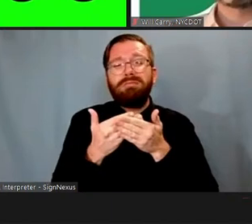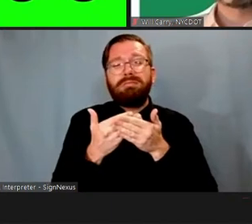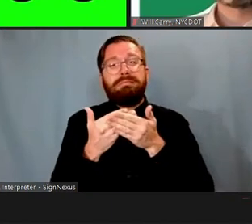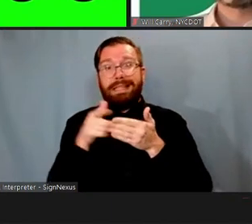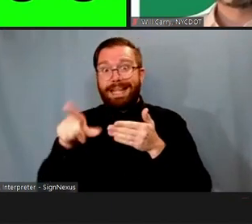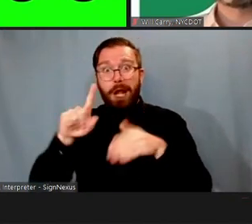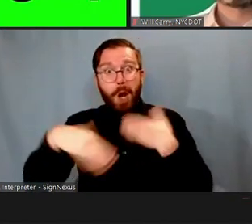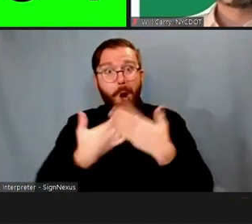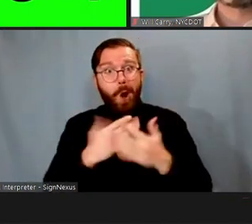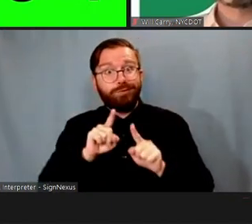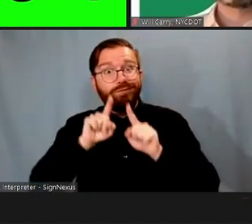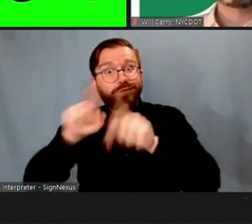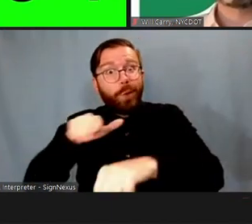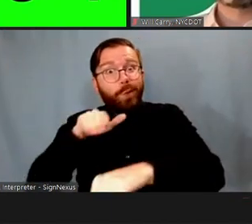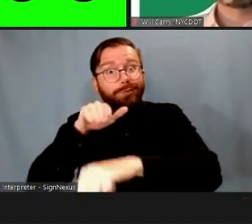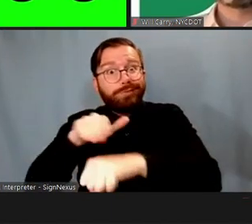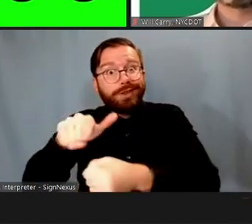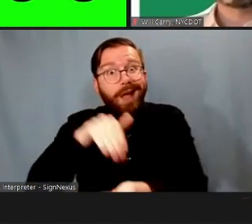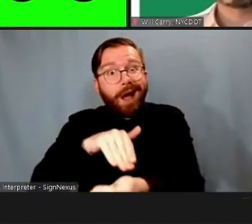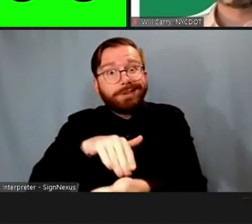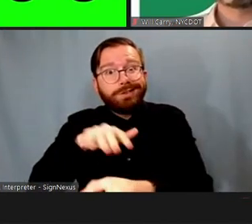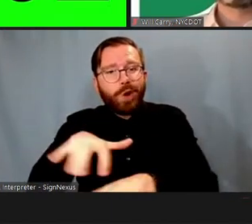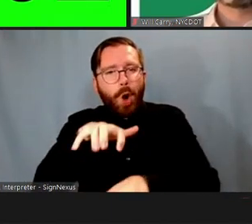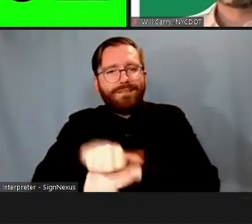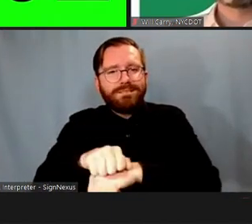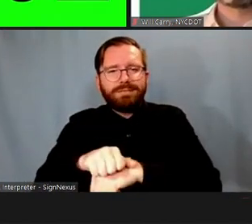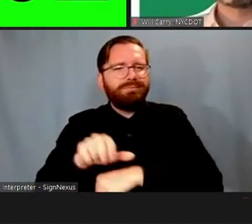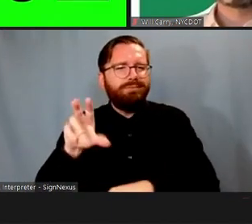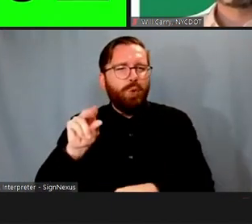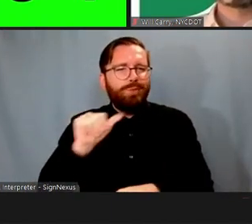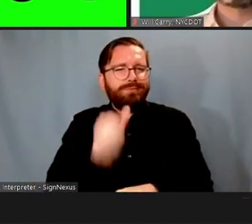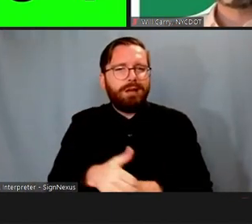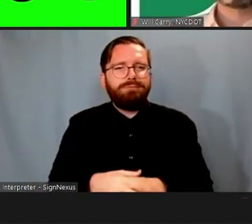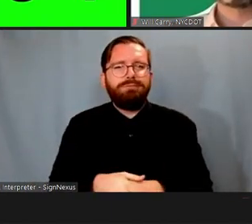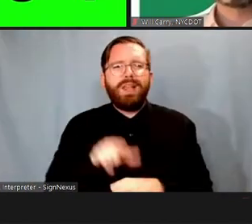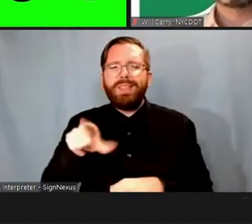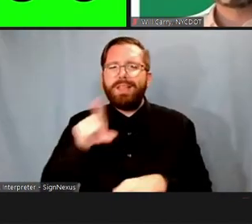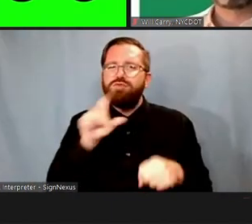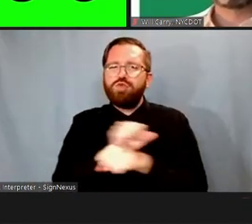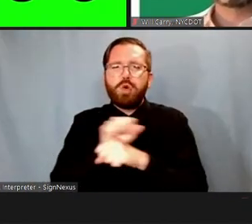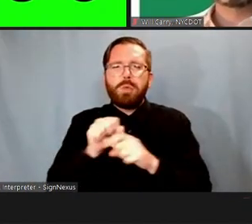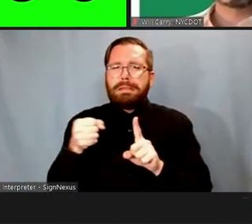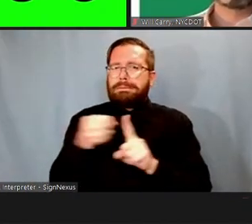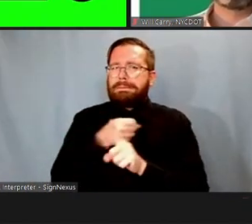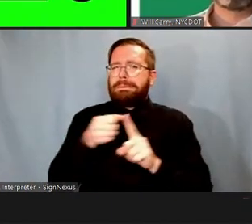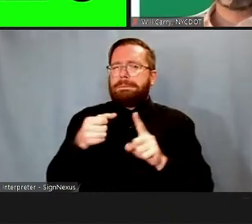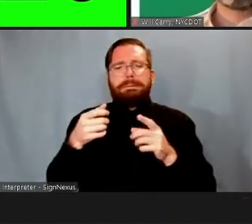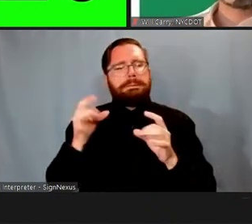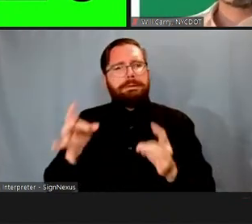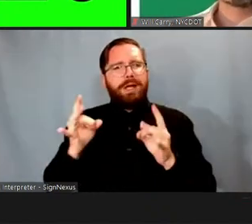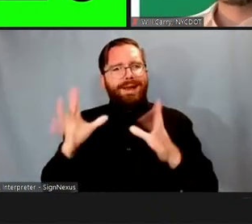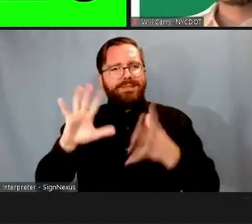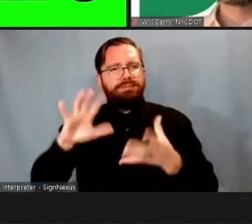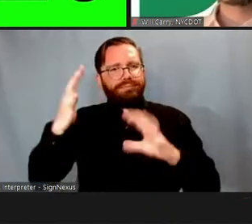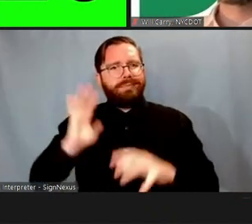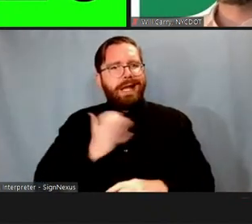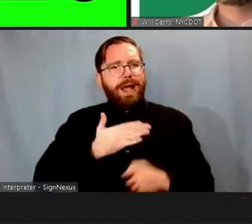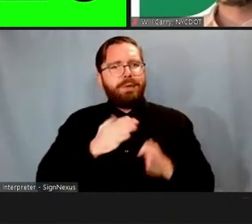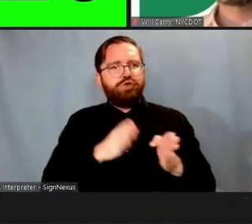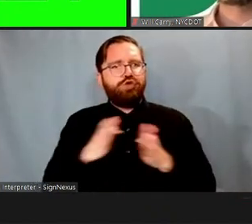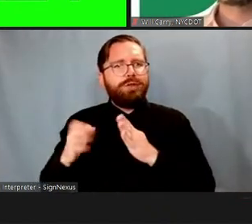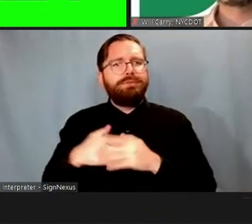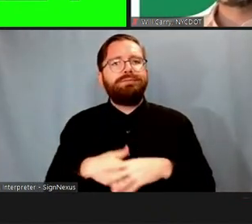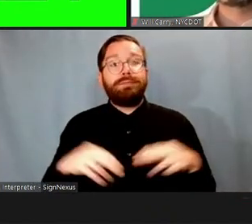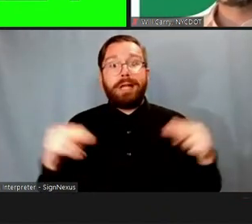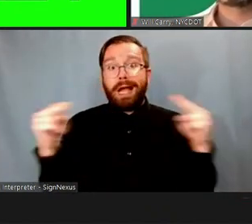currently terrorizing our city streets enough with the rhetoric about unsafe subways for the elderly are highways any safer have you ever